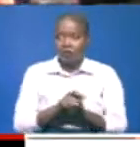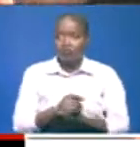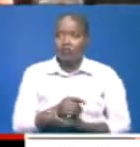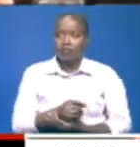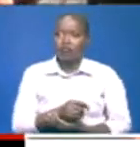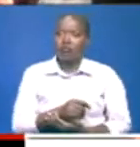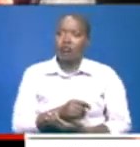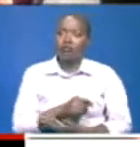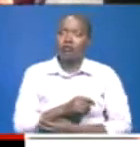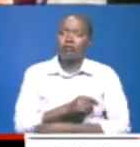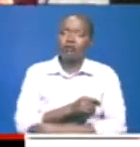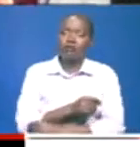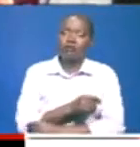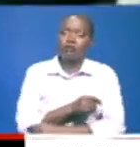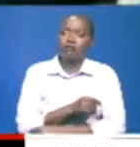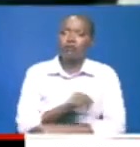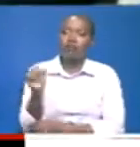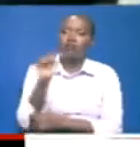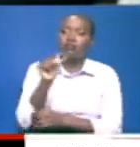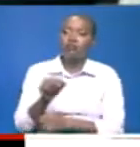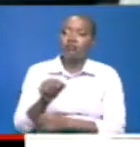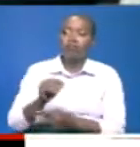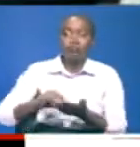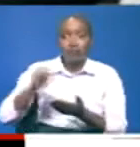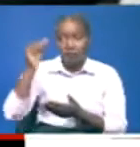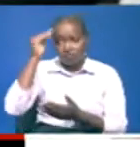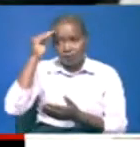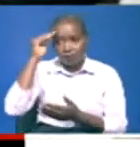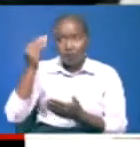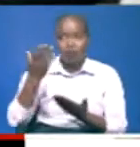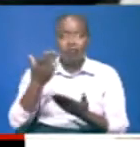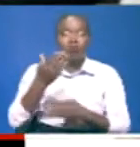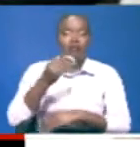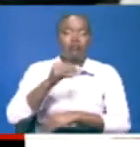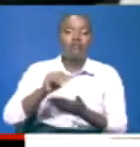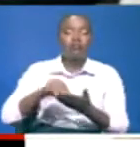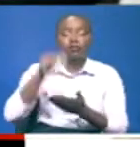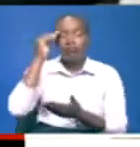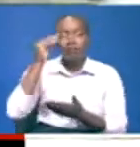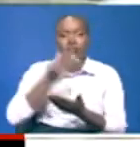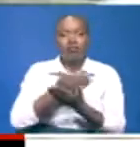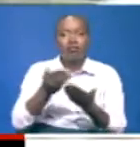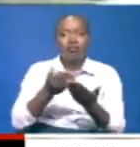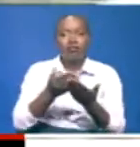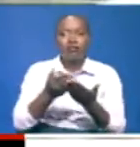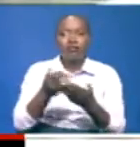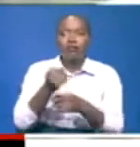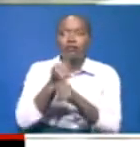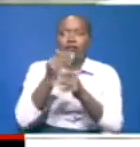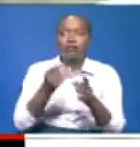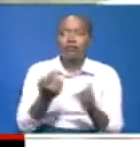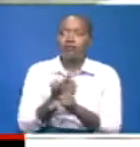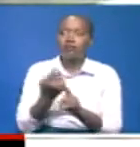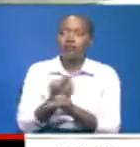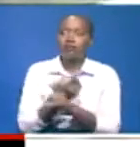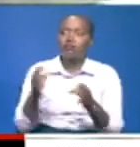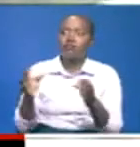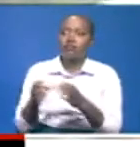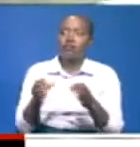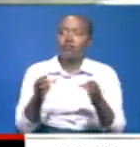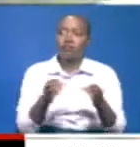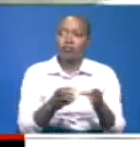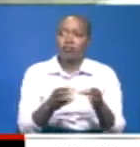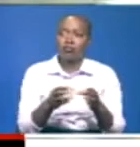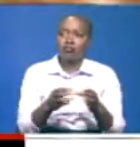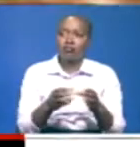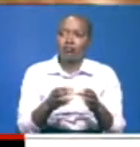Regional Education Learning Initiative held its fifth convention in Nairobi, which brought together stakeholders from different organizations.